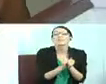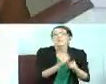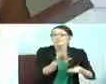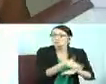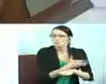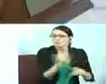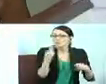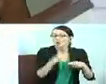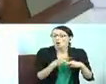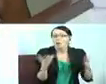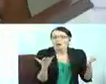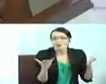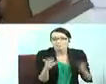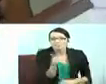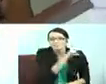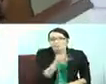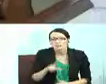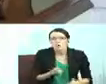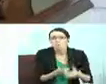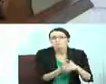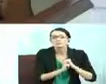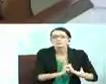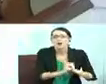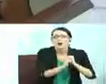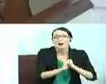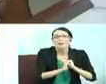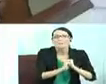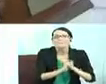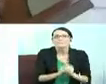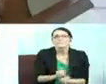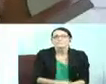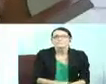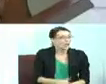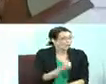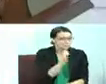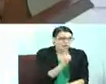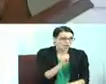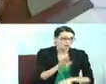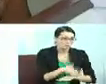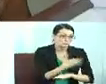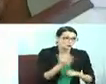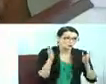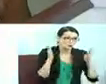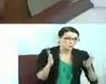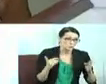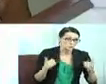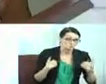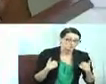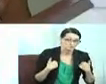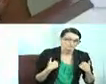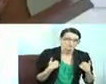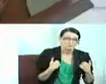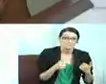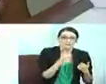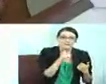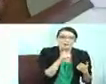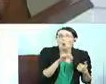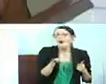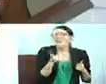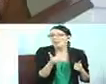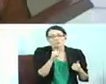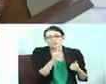Prayer. However, there is another musical prayer that is not so widely